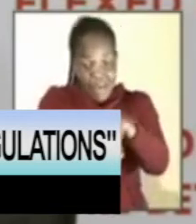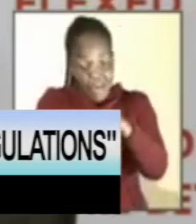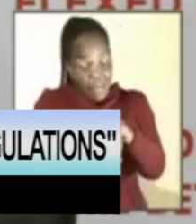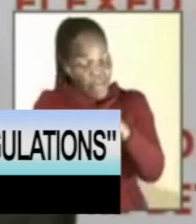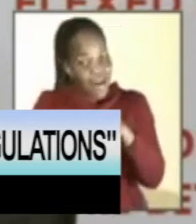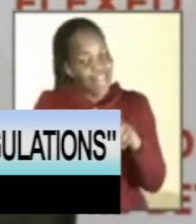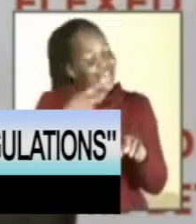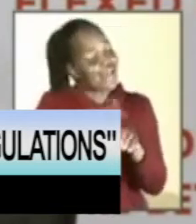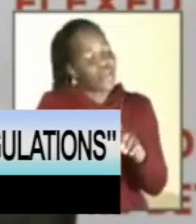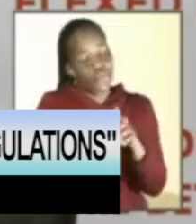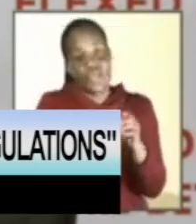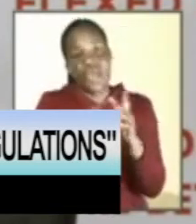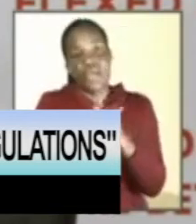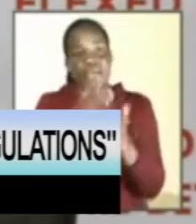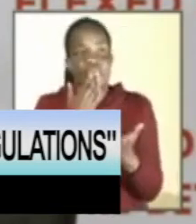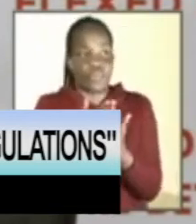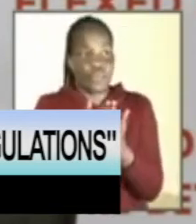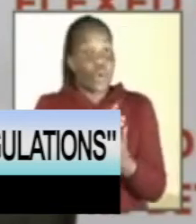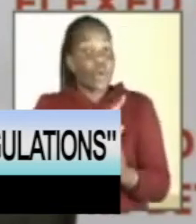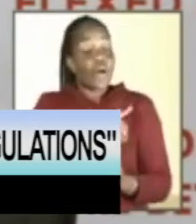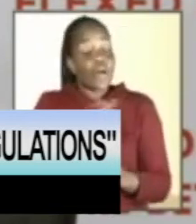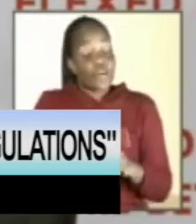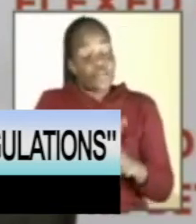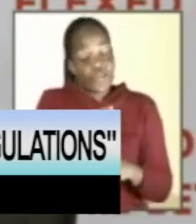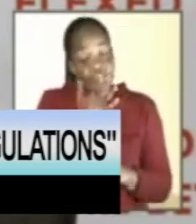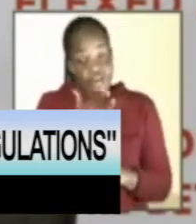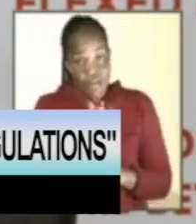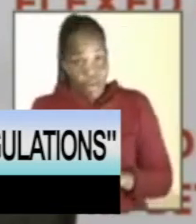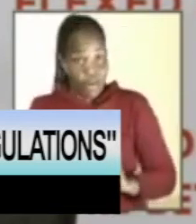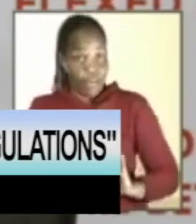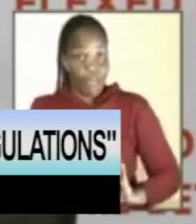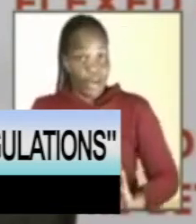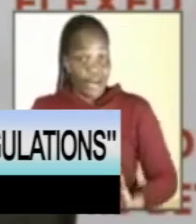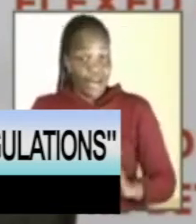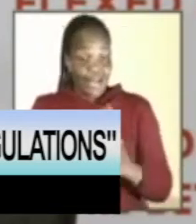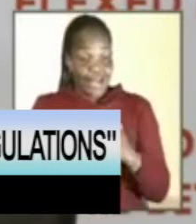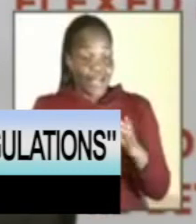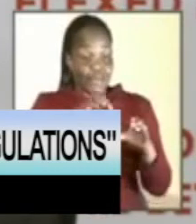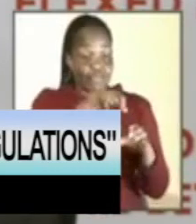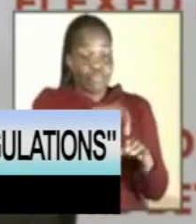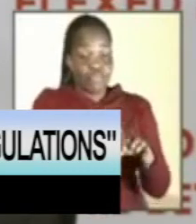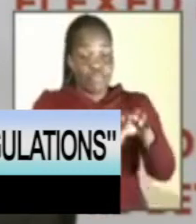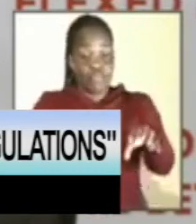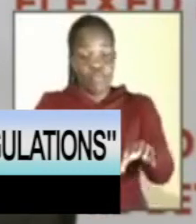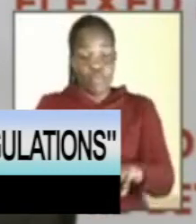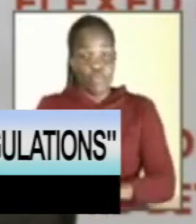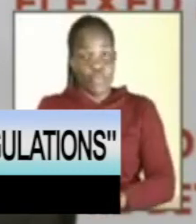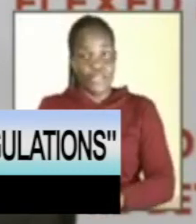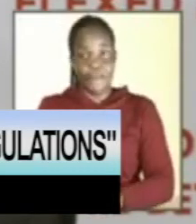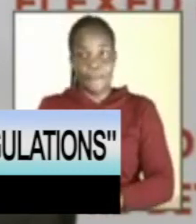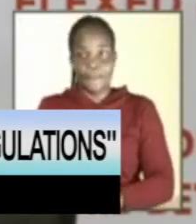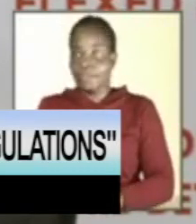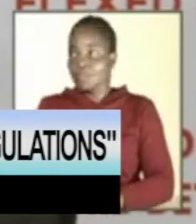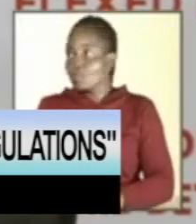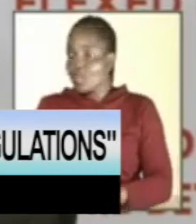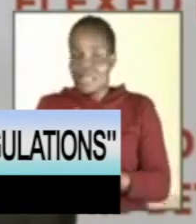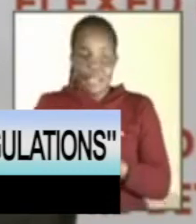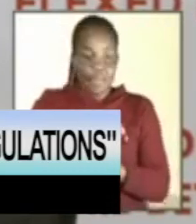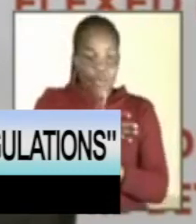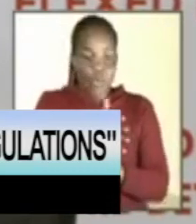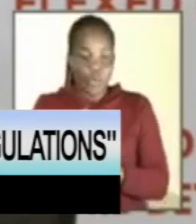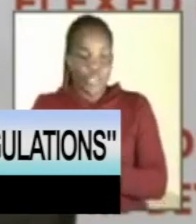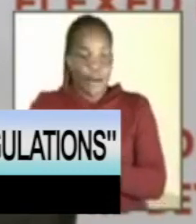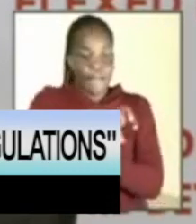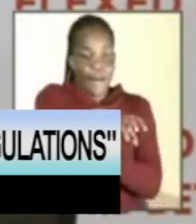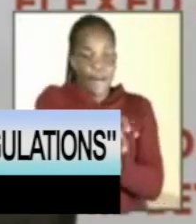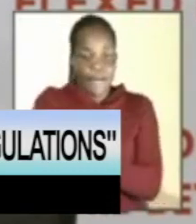provided safe water and we have also put around some tip taps so that